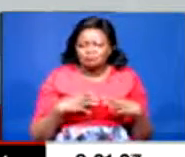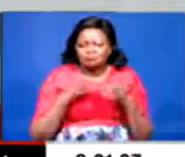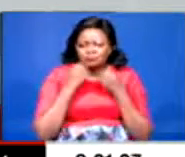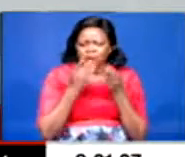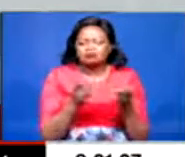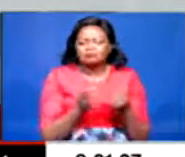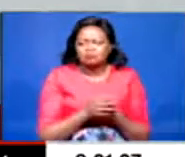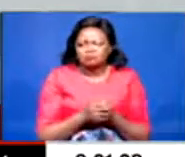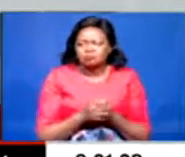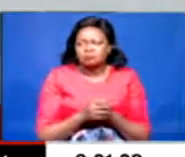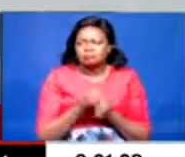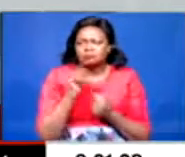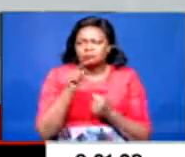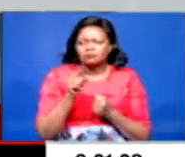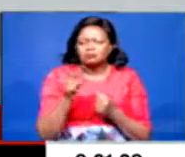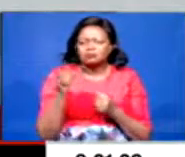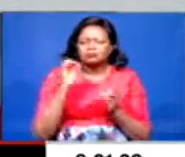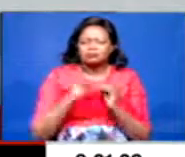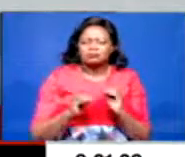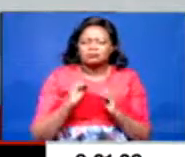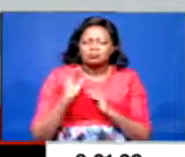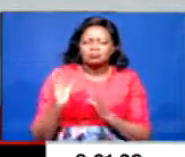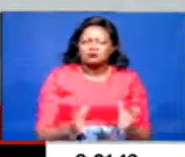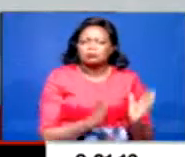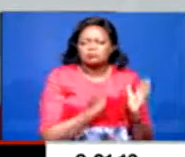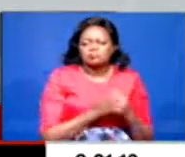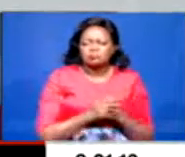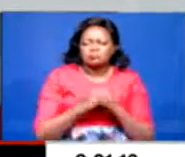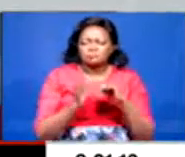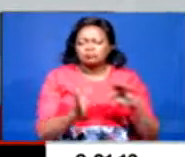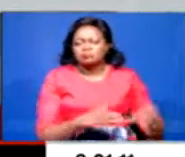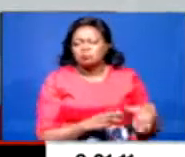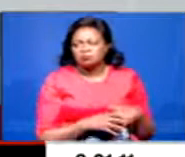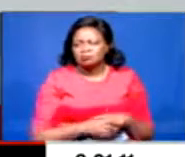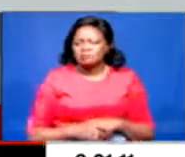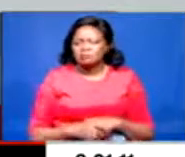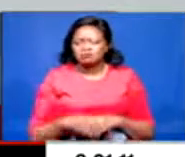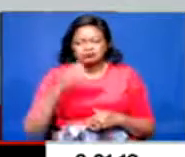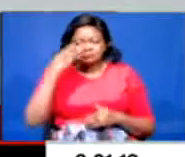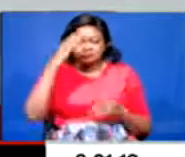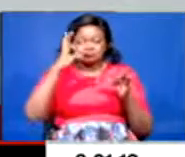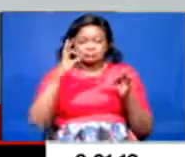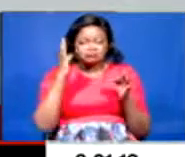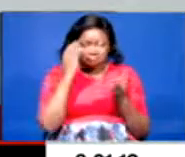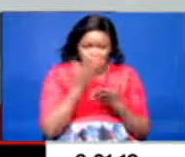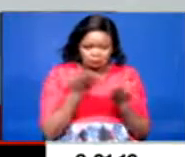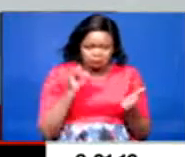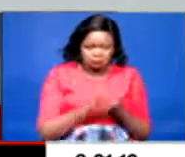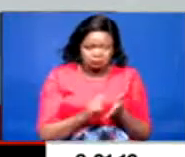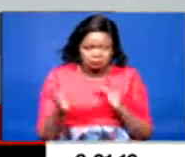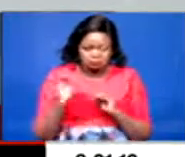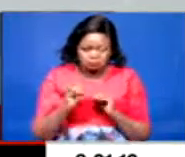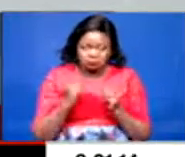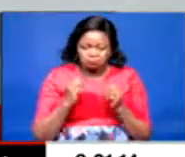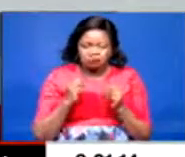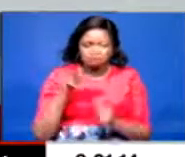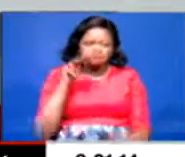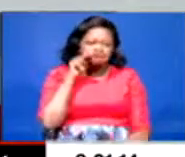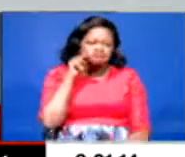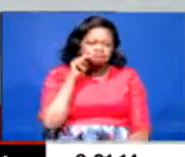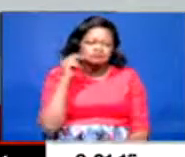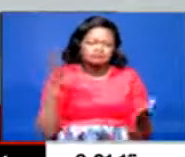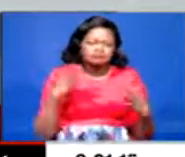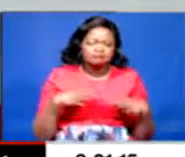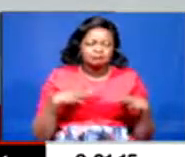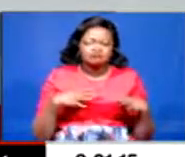possible. This is our election preparedness. Let me just throw in a little spanner. I don't know if you remember this, but there was an election in Nigeria where people were supposed